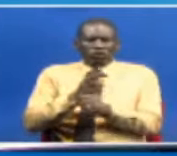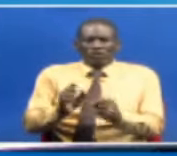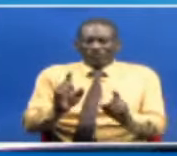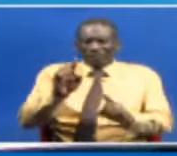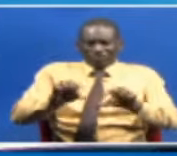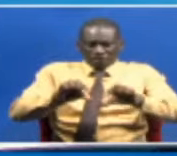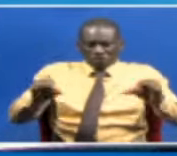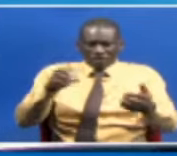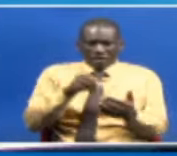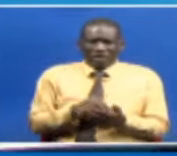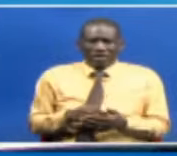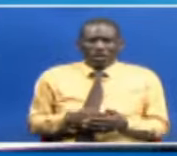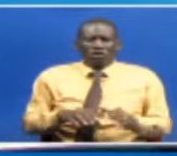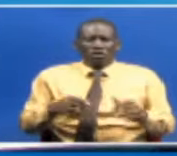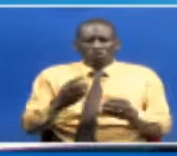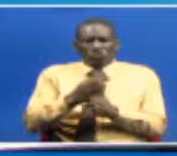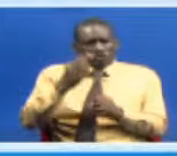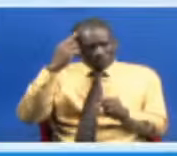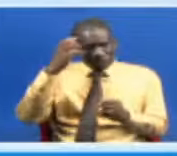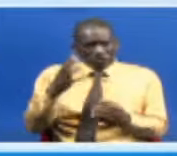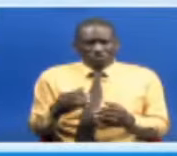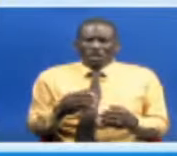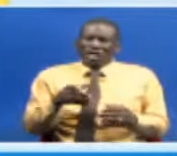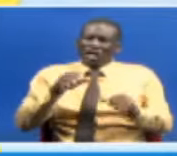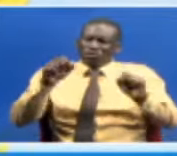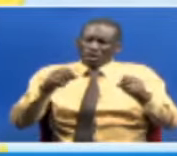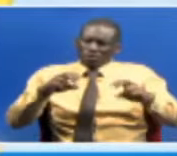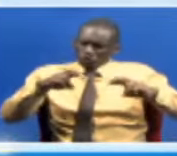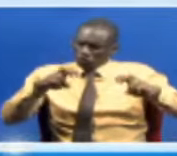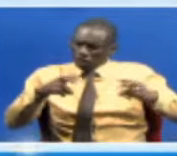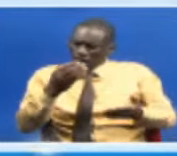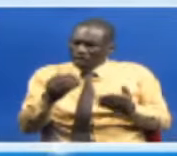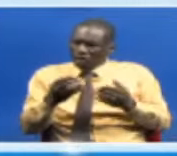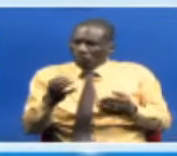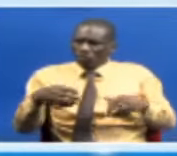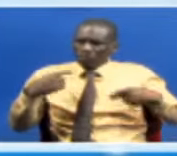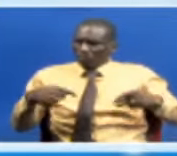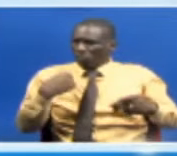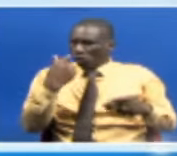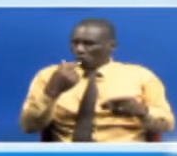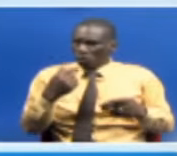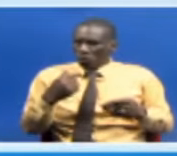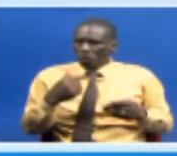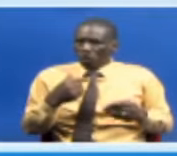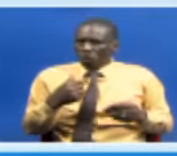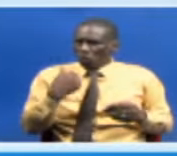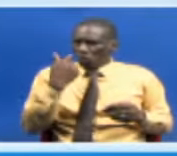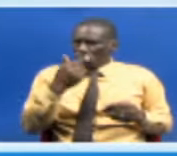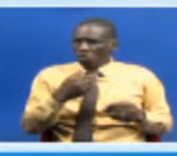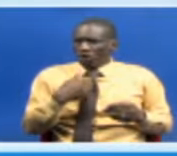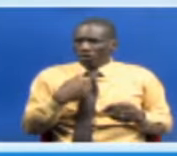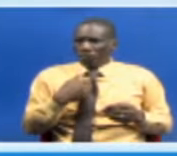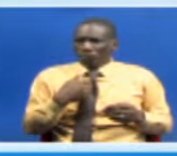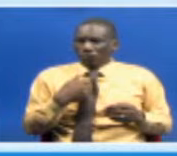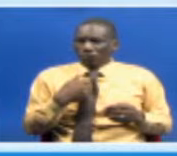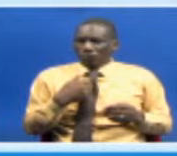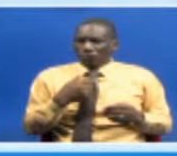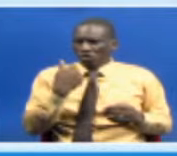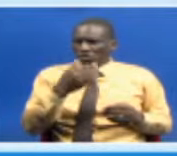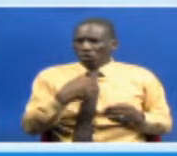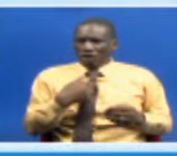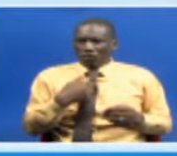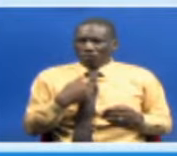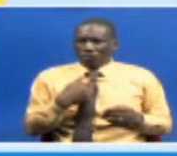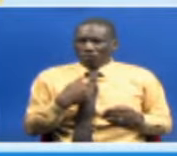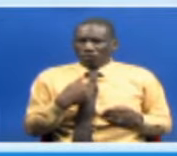fall back to using charcoal. Have you been able to track any of the people who've fallen off the energy the renewable